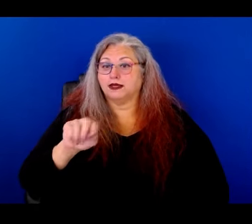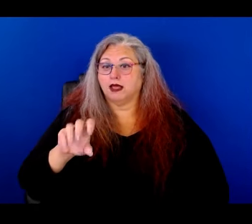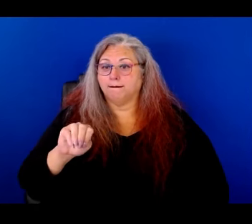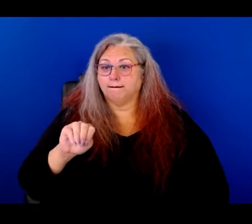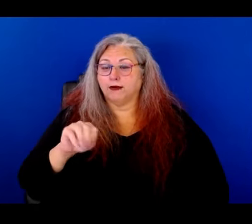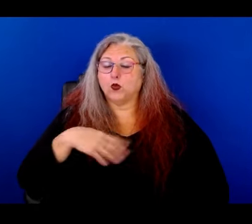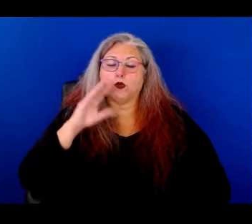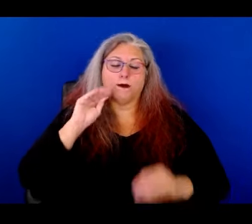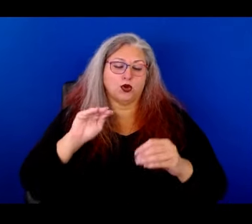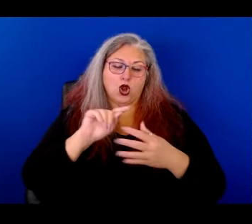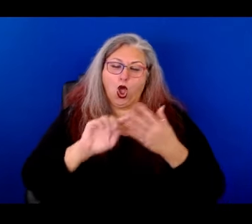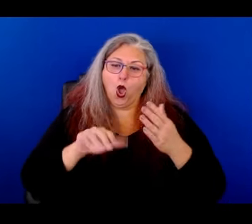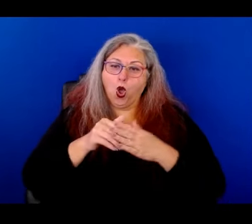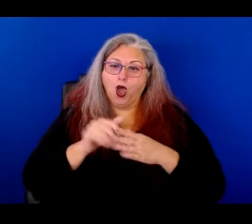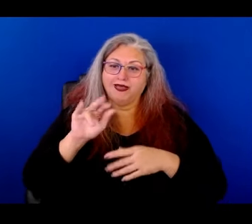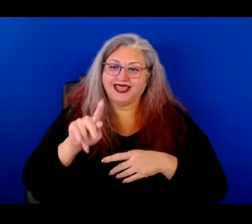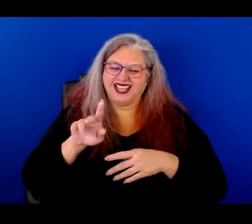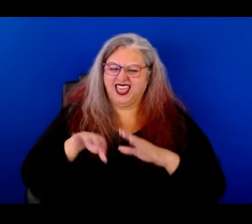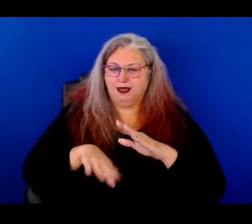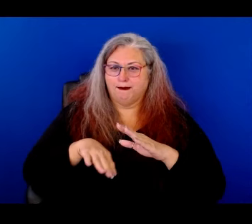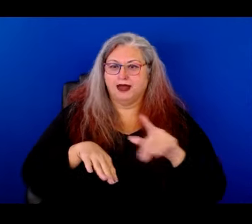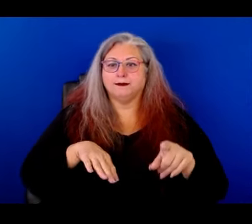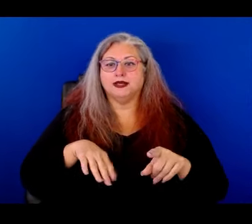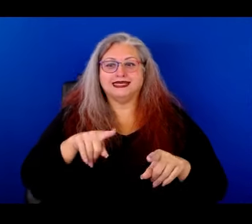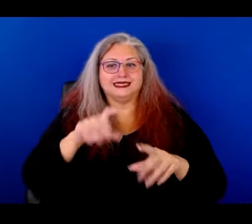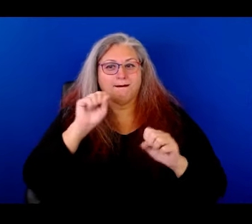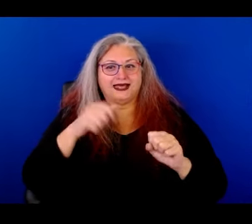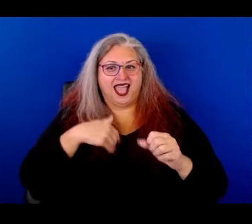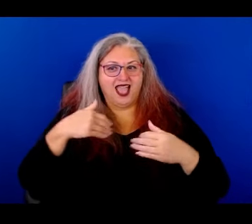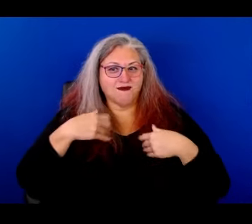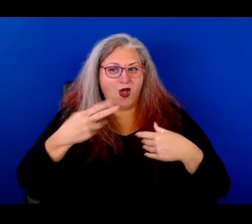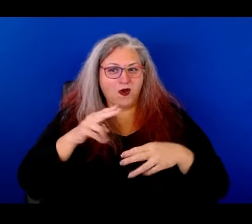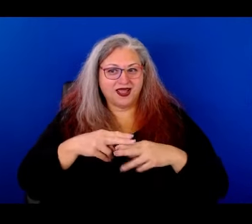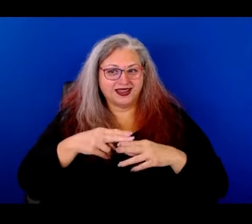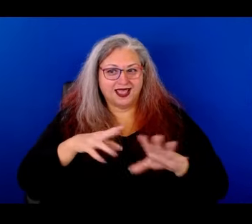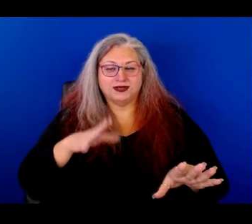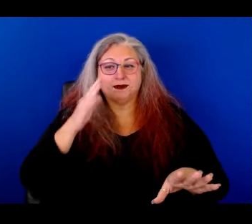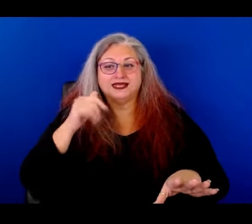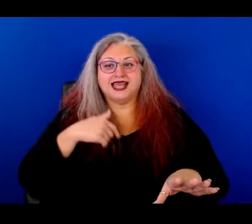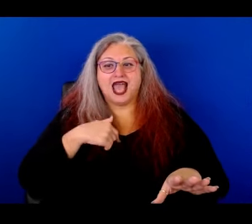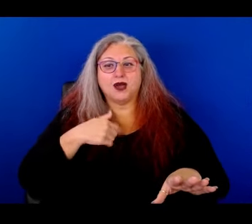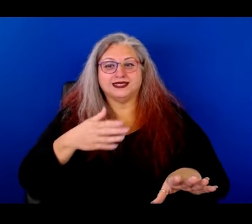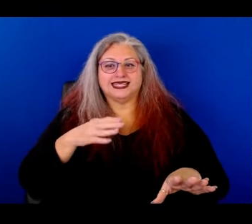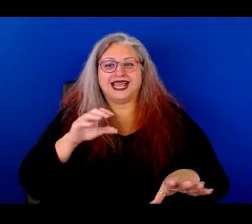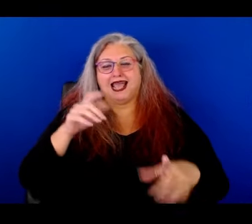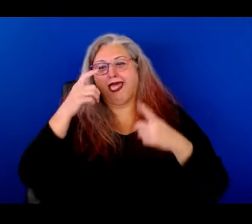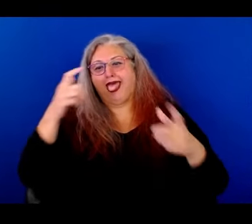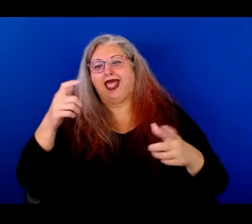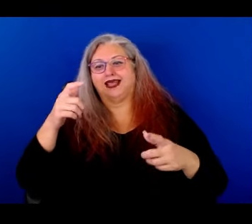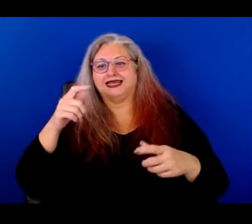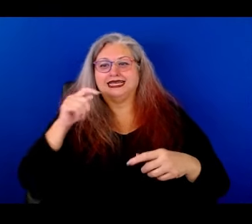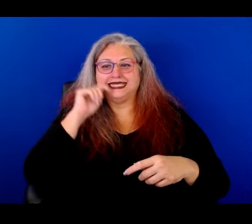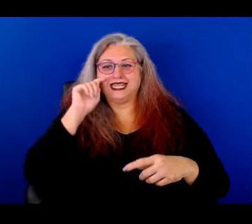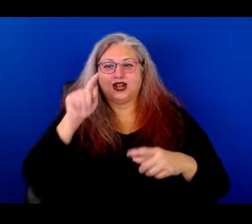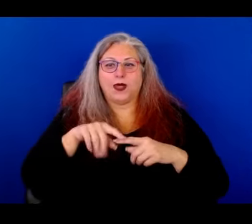M-A-Y-S-O-O-N.com. And we'll put all these links at the bottom. I got my own name. It was because I was an egomaniacal teen when